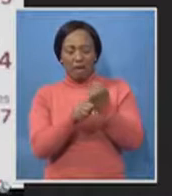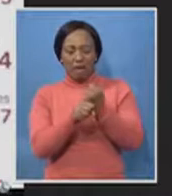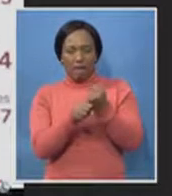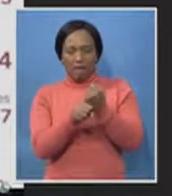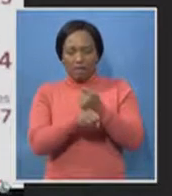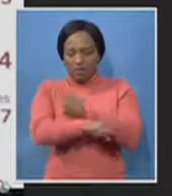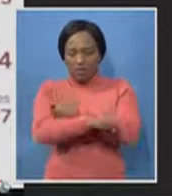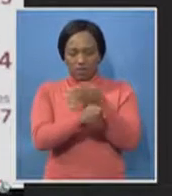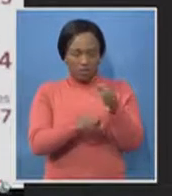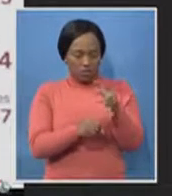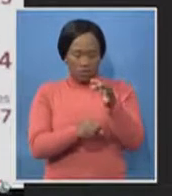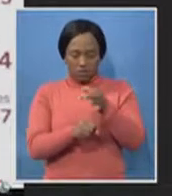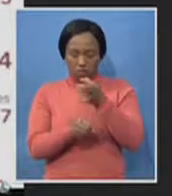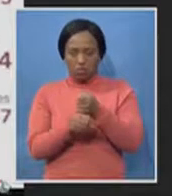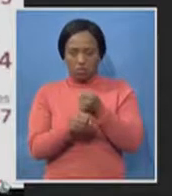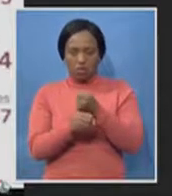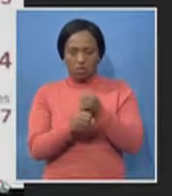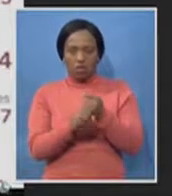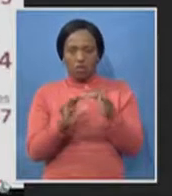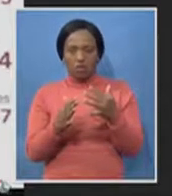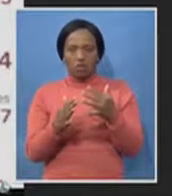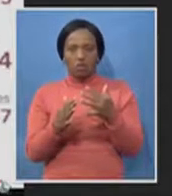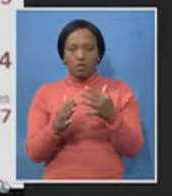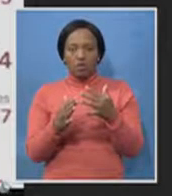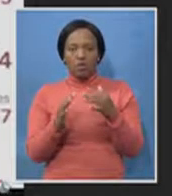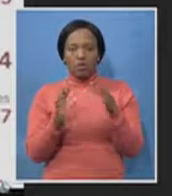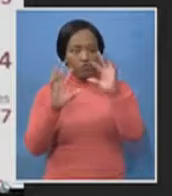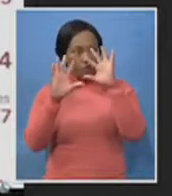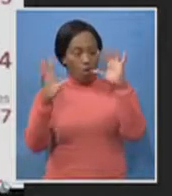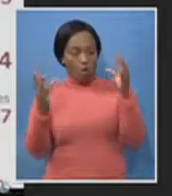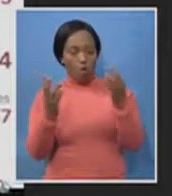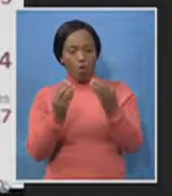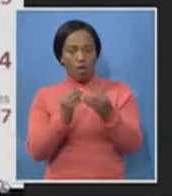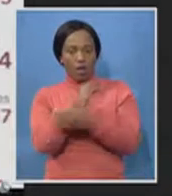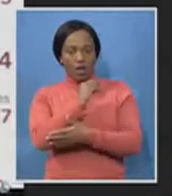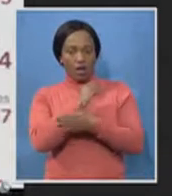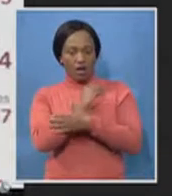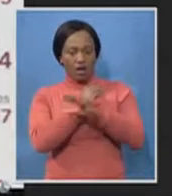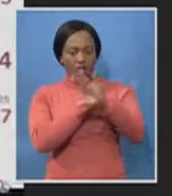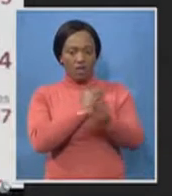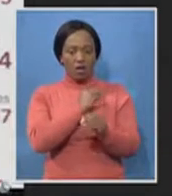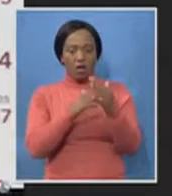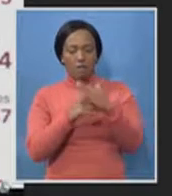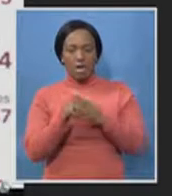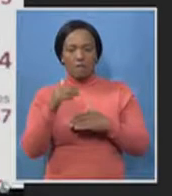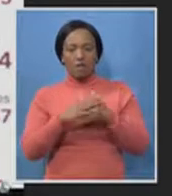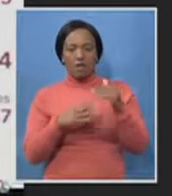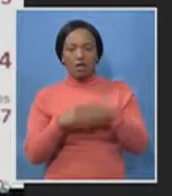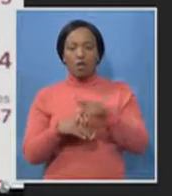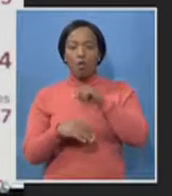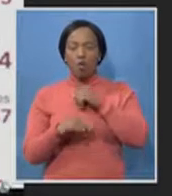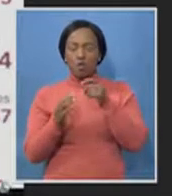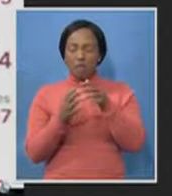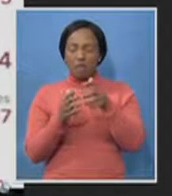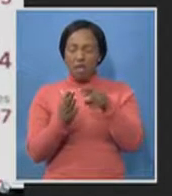as a continent, we need to build, because there's going to be huge demand for a vaccine when one is available. And